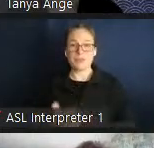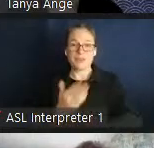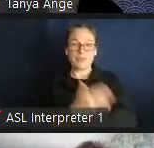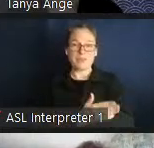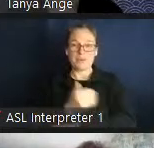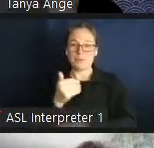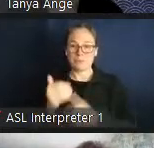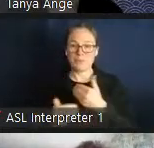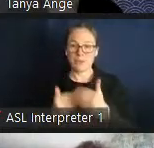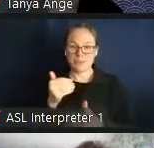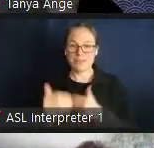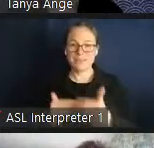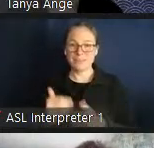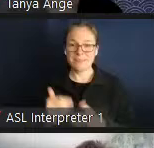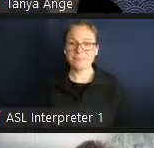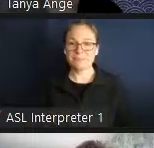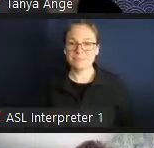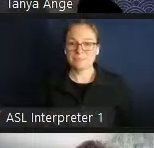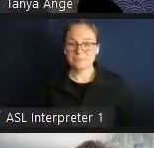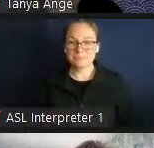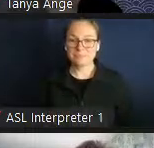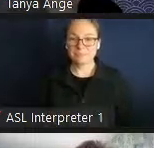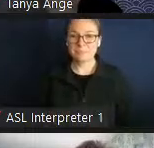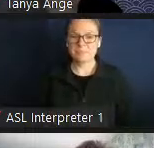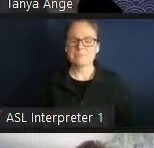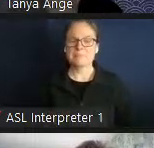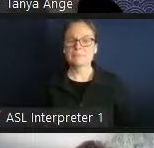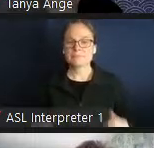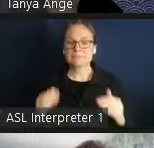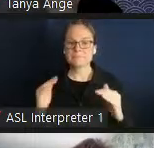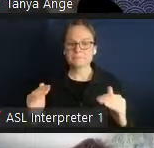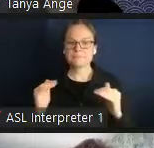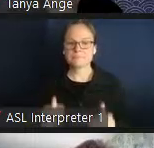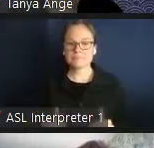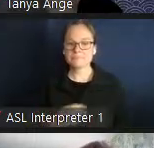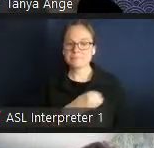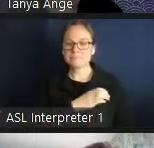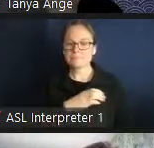process. Thank you, Commissioner. Next, Commissioner Treese.